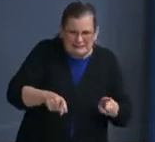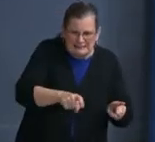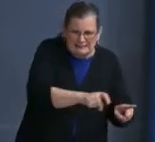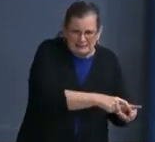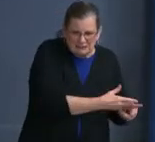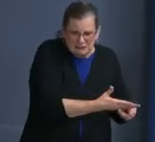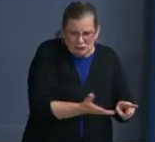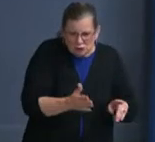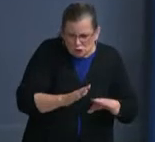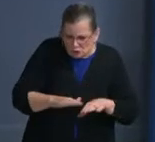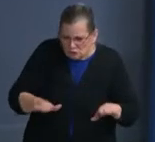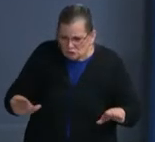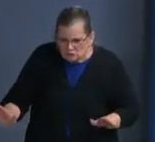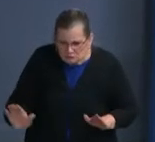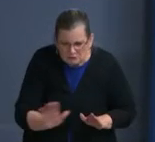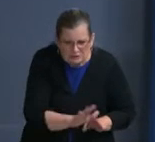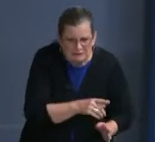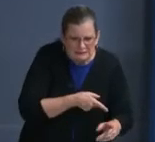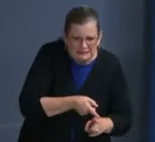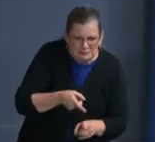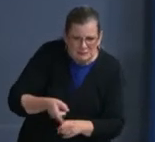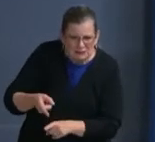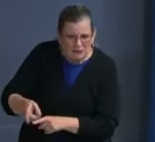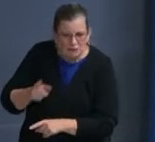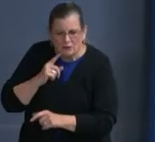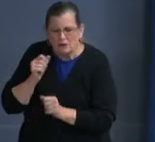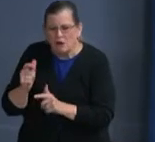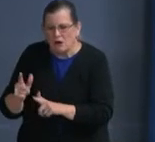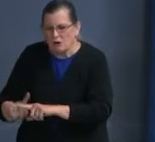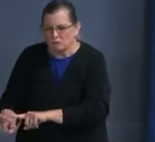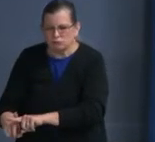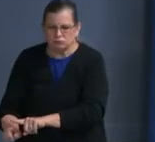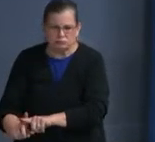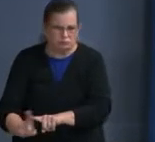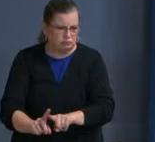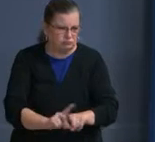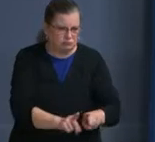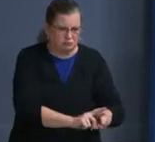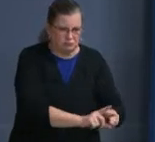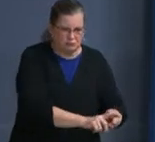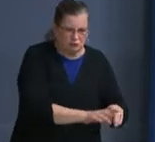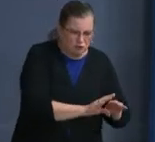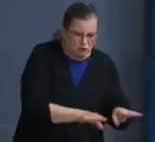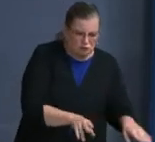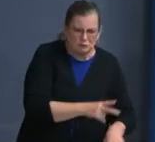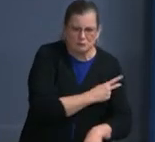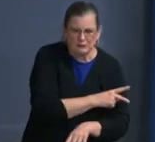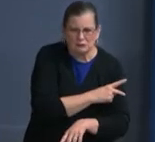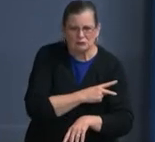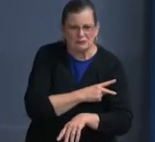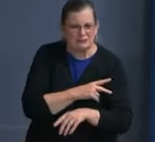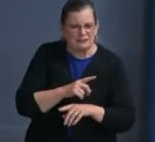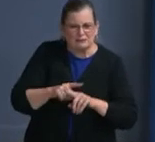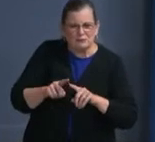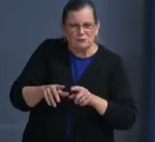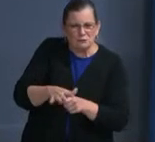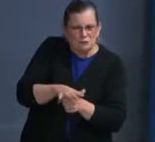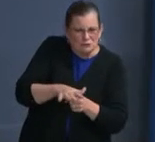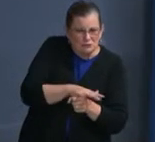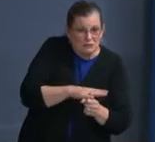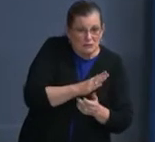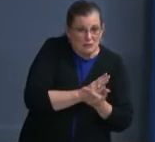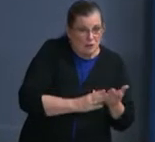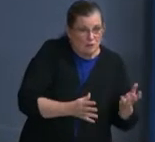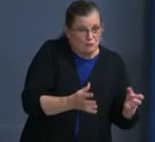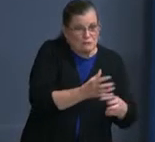service hospital in the District of Columbia that serves pediatric patients from across our region, some of them receiving more